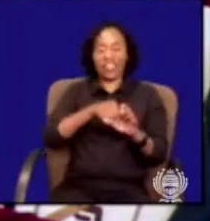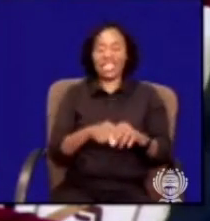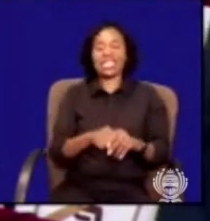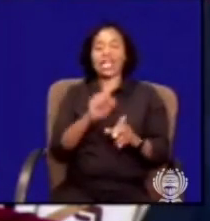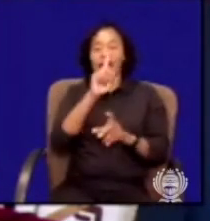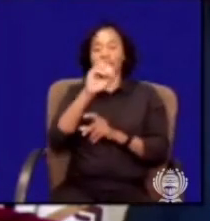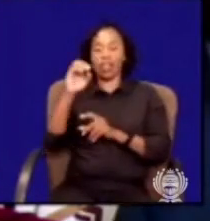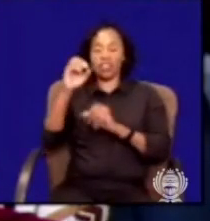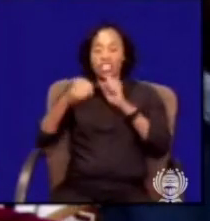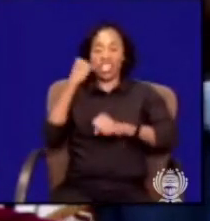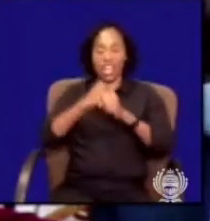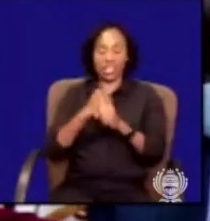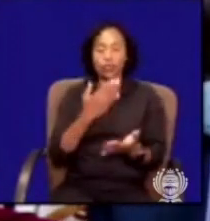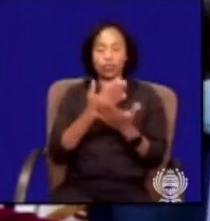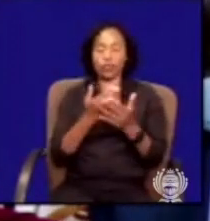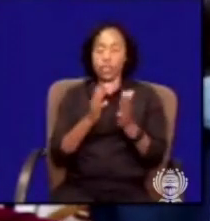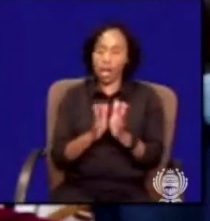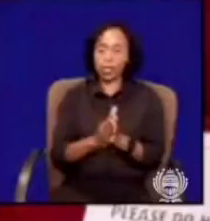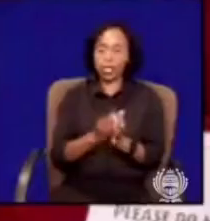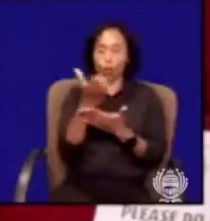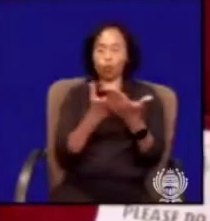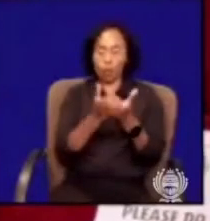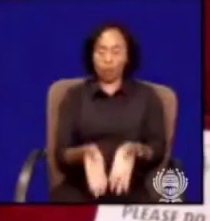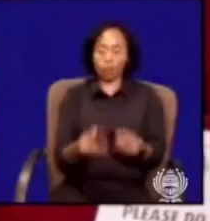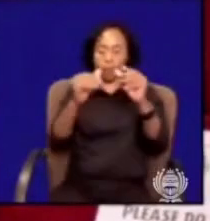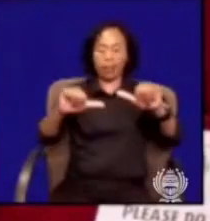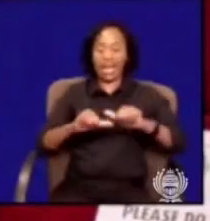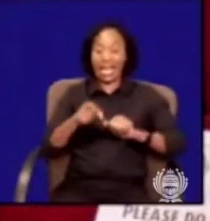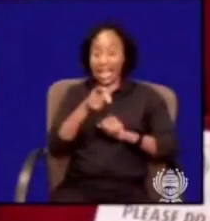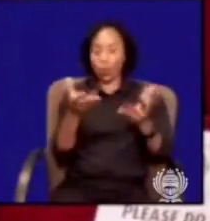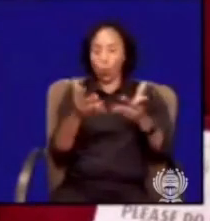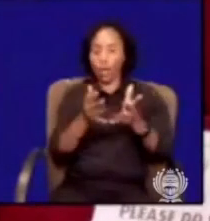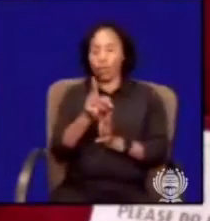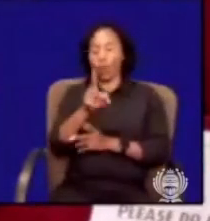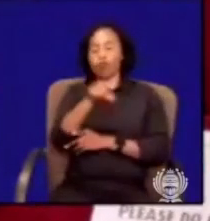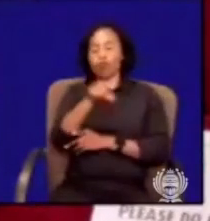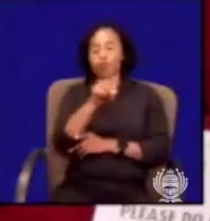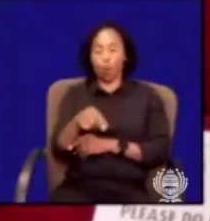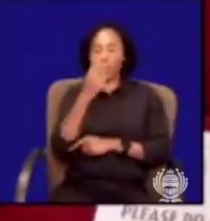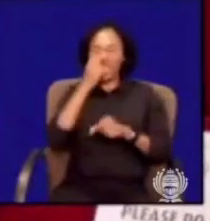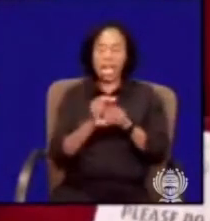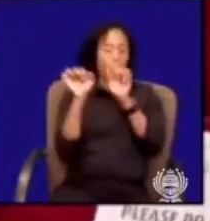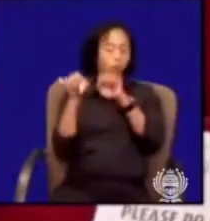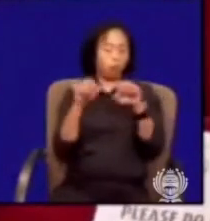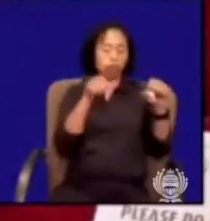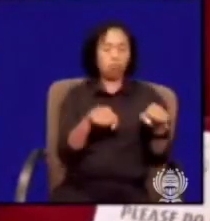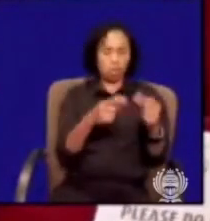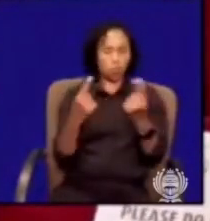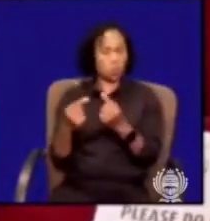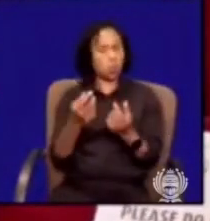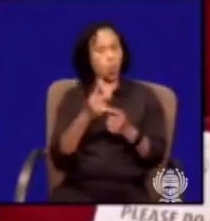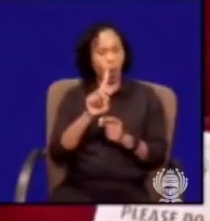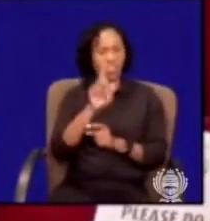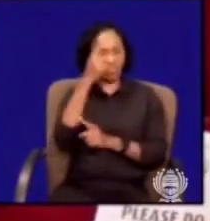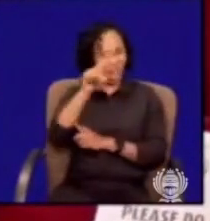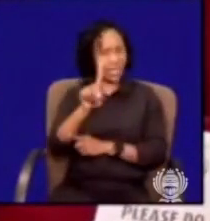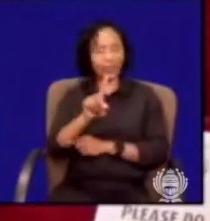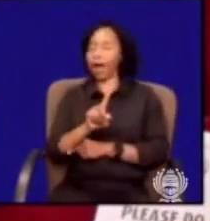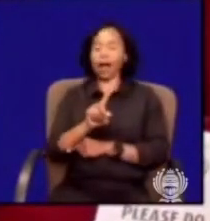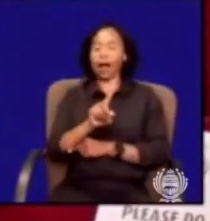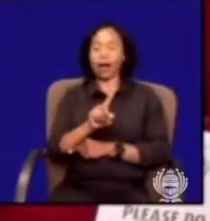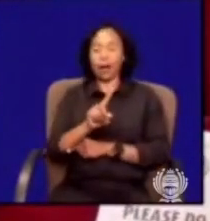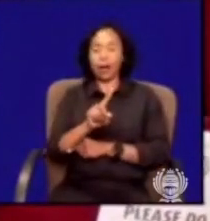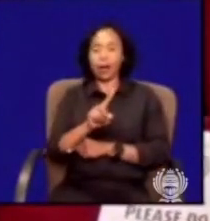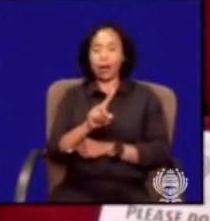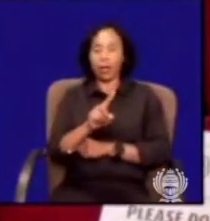economic recovery. But that's where you're wrong. You don't need consensus to do what is right. You can't run a country